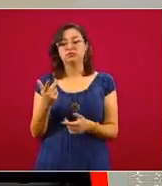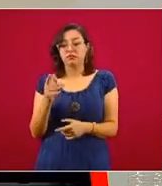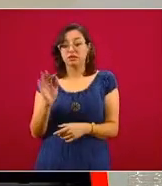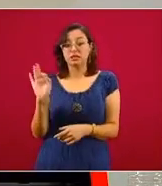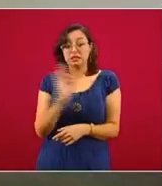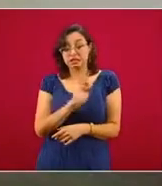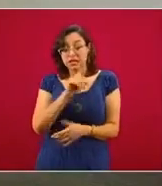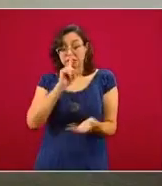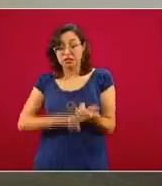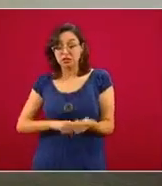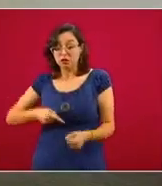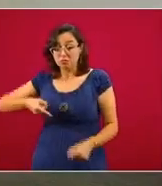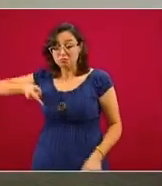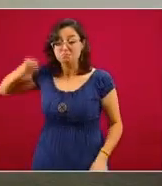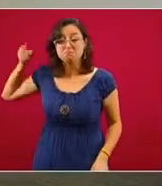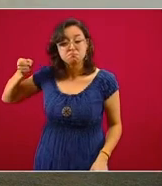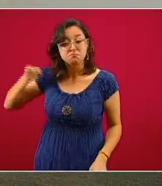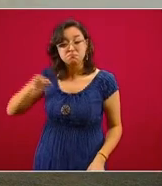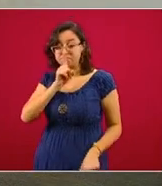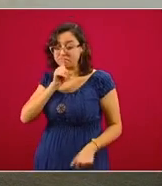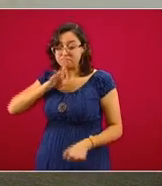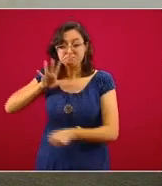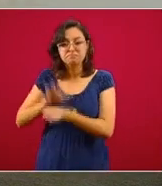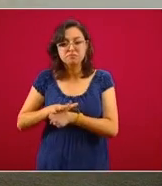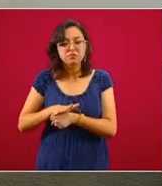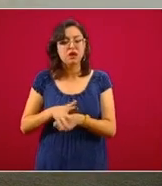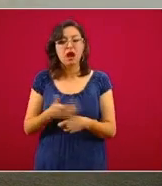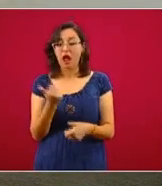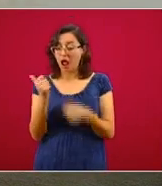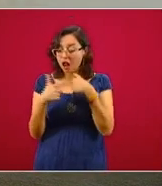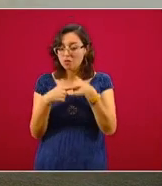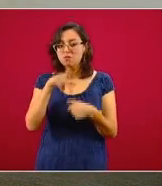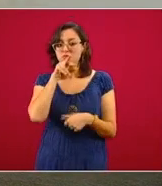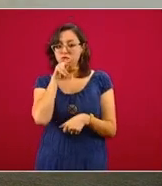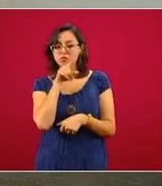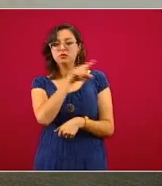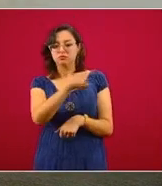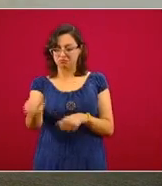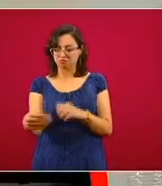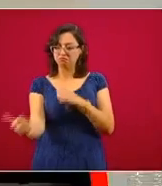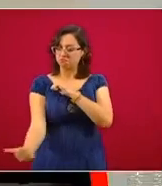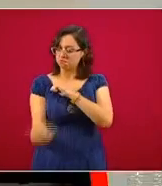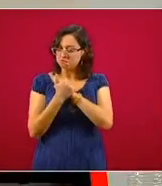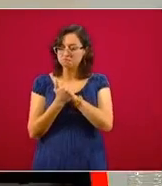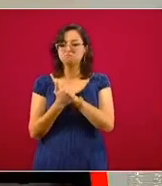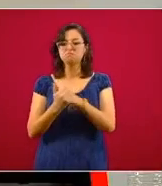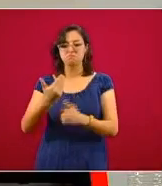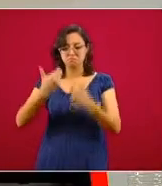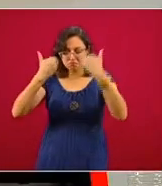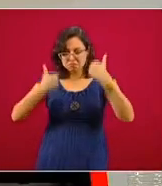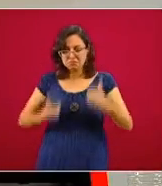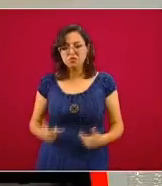in equipment or whatever it is. I would really like you to please send me my email,